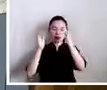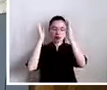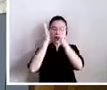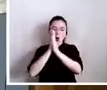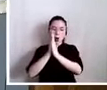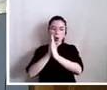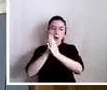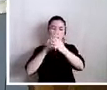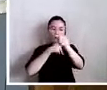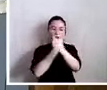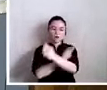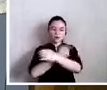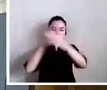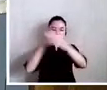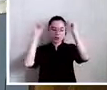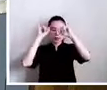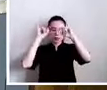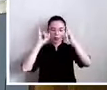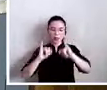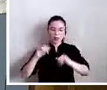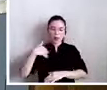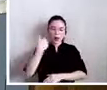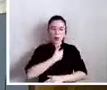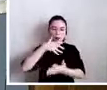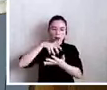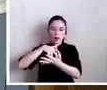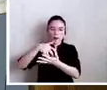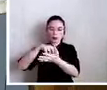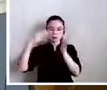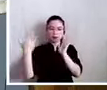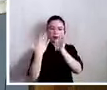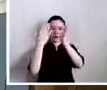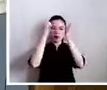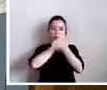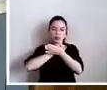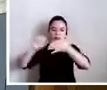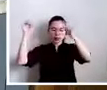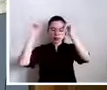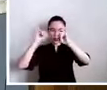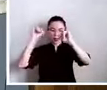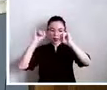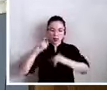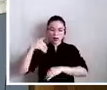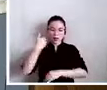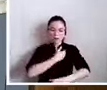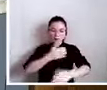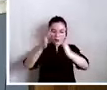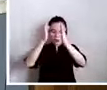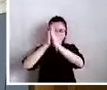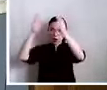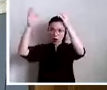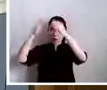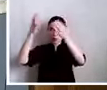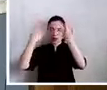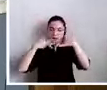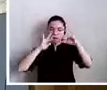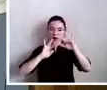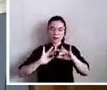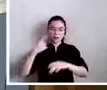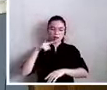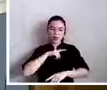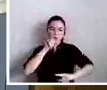miraculous Santo Niño, prostrate before your sacred image, we beseech you to cast a merciful look on our troubled